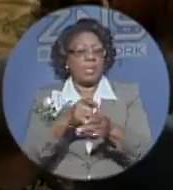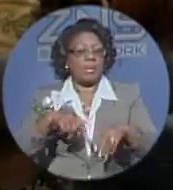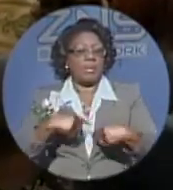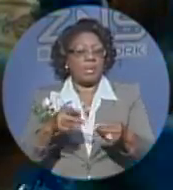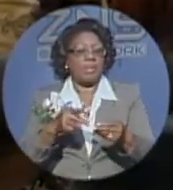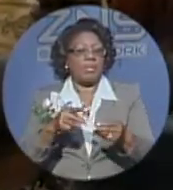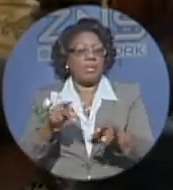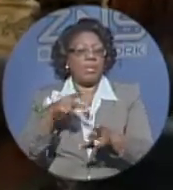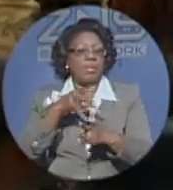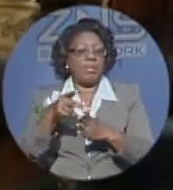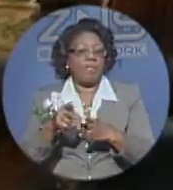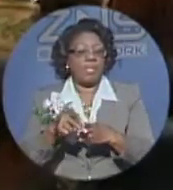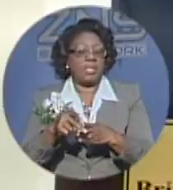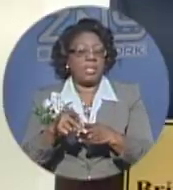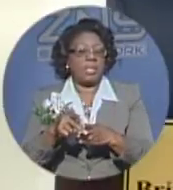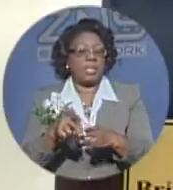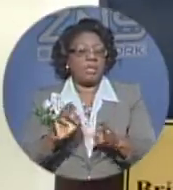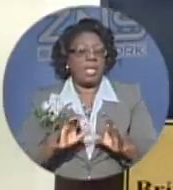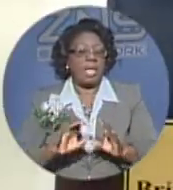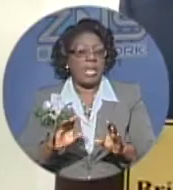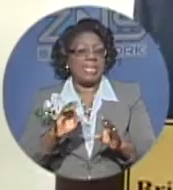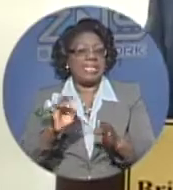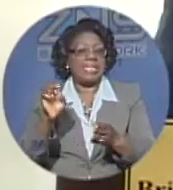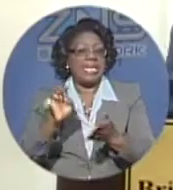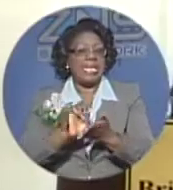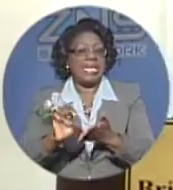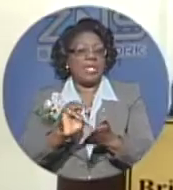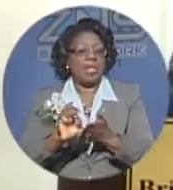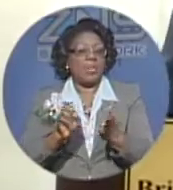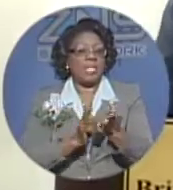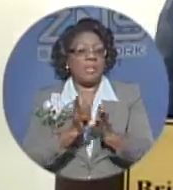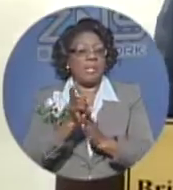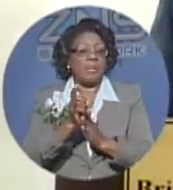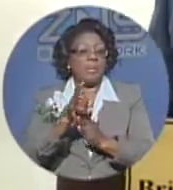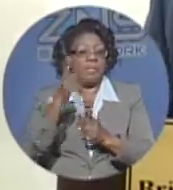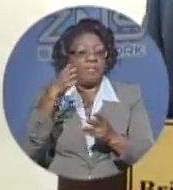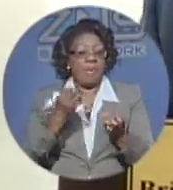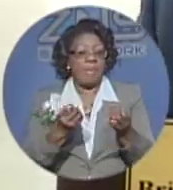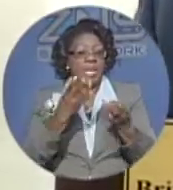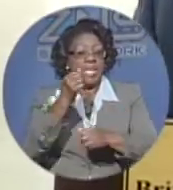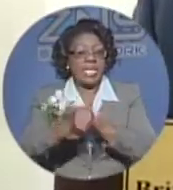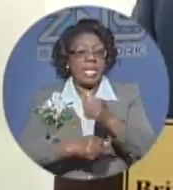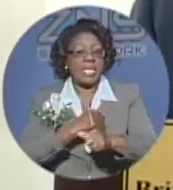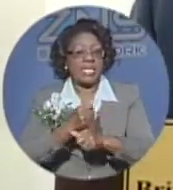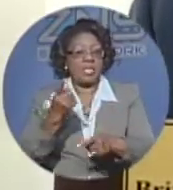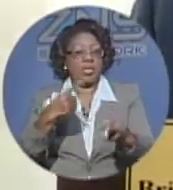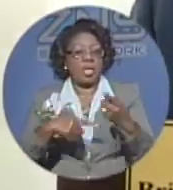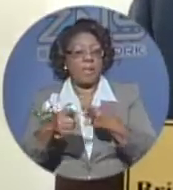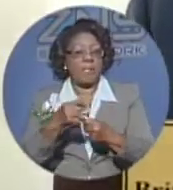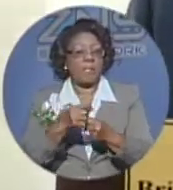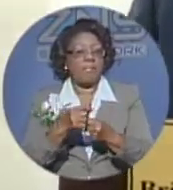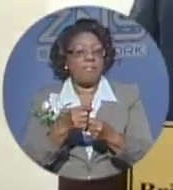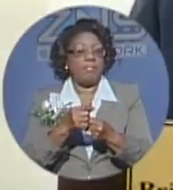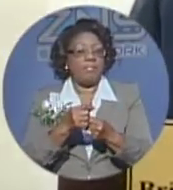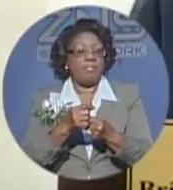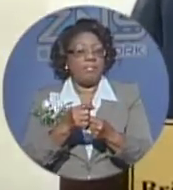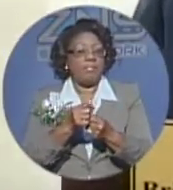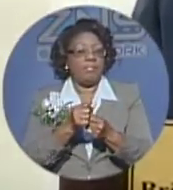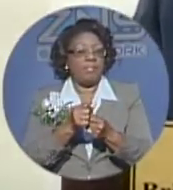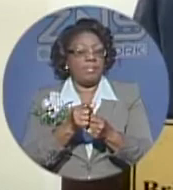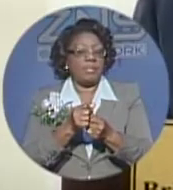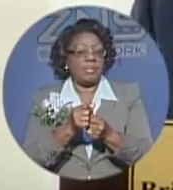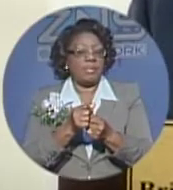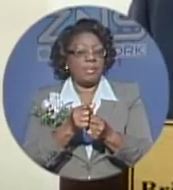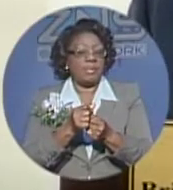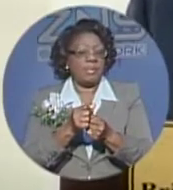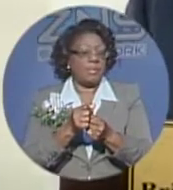and entrepreneurs which will enhance economic development for decades to come. The country needs you, and the country wishes you well